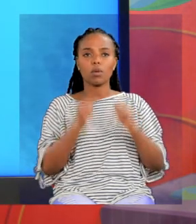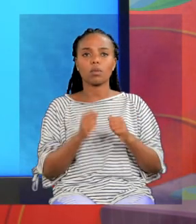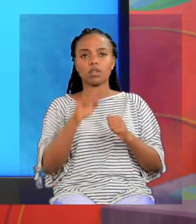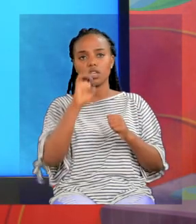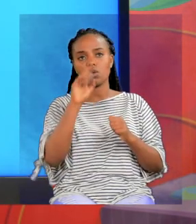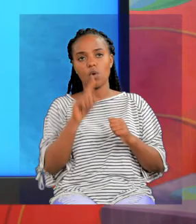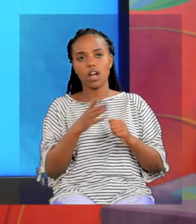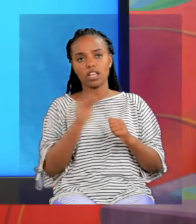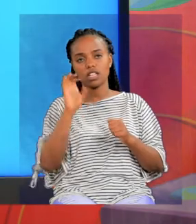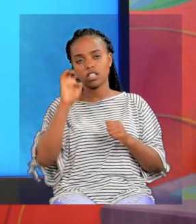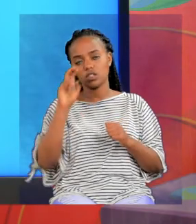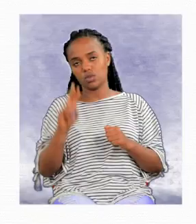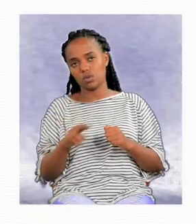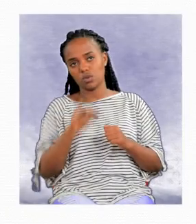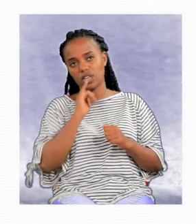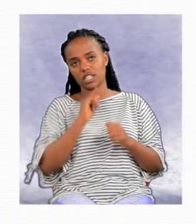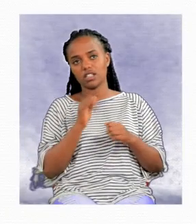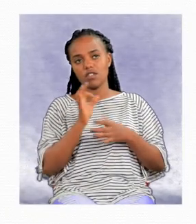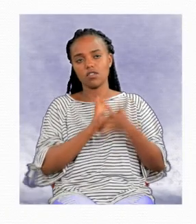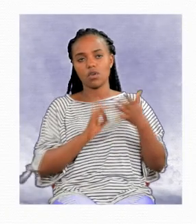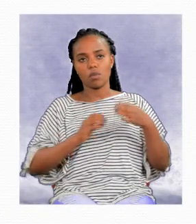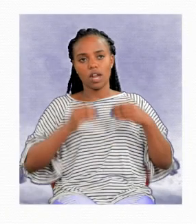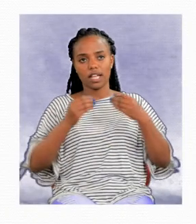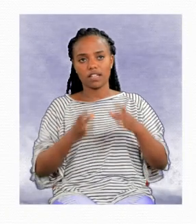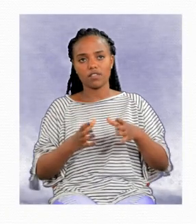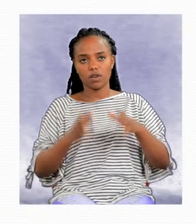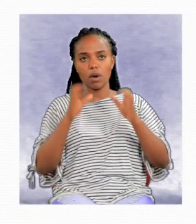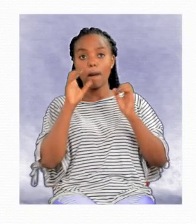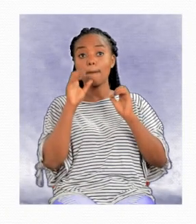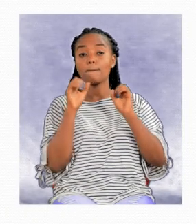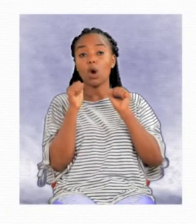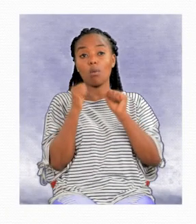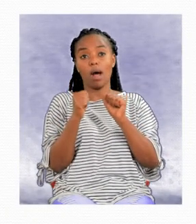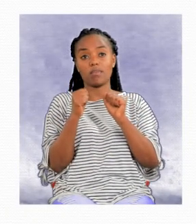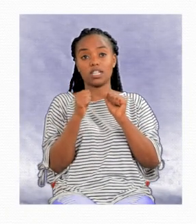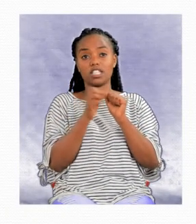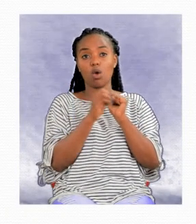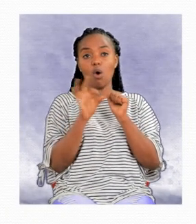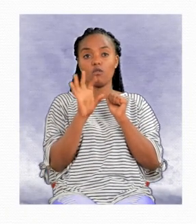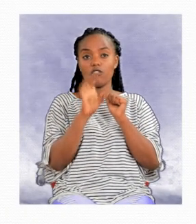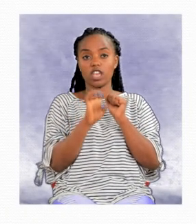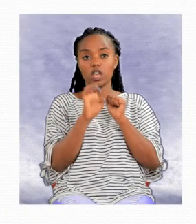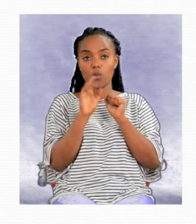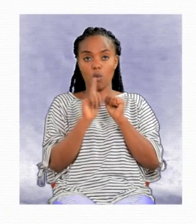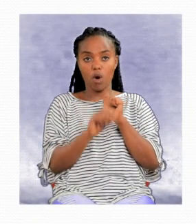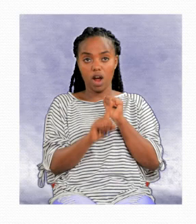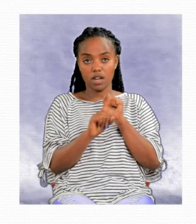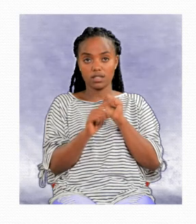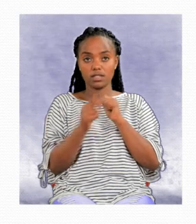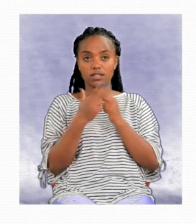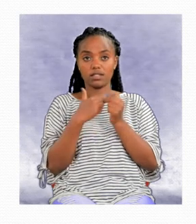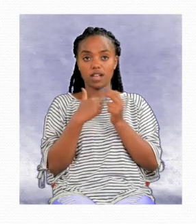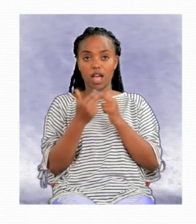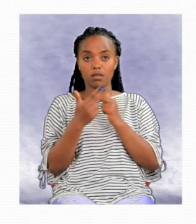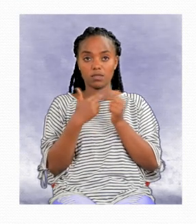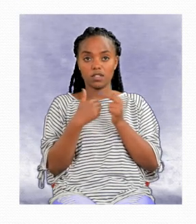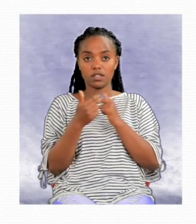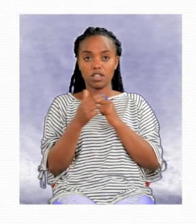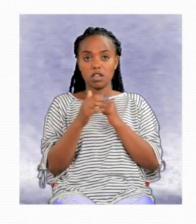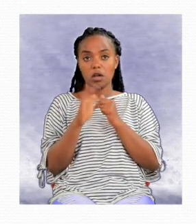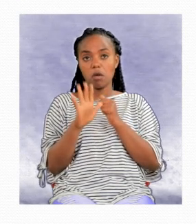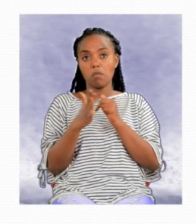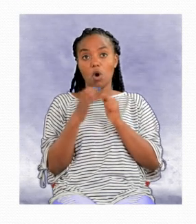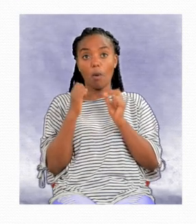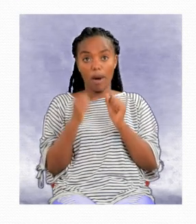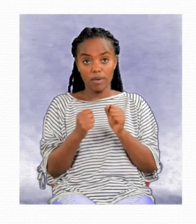given by this formula. It is probability of E1 times